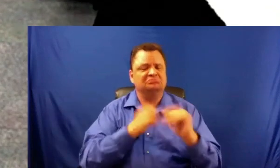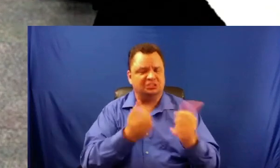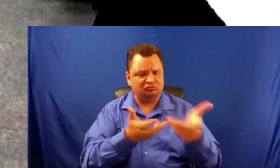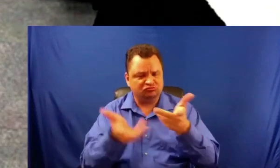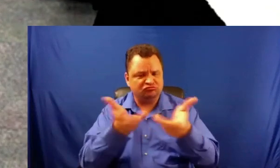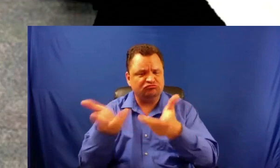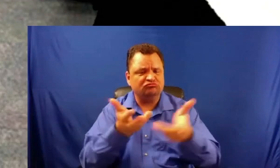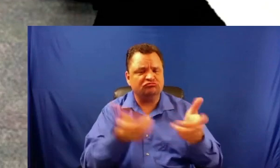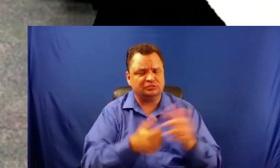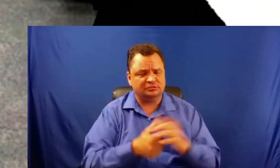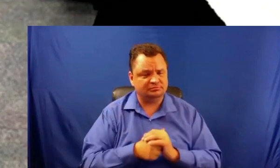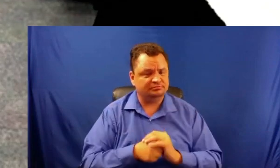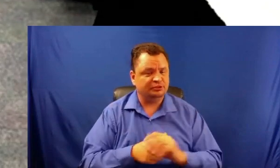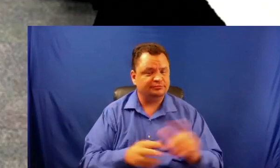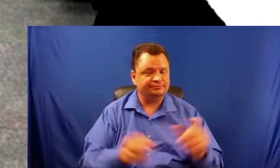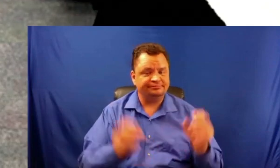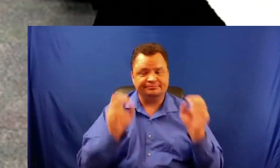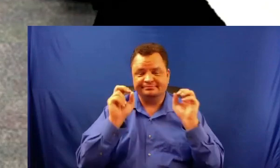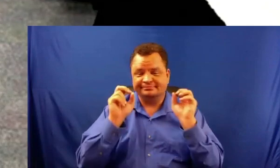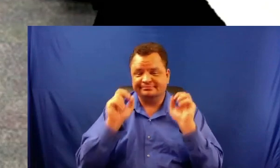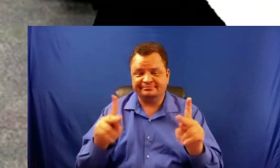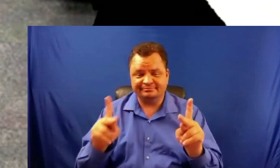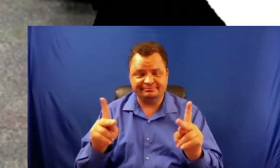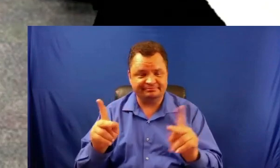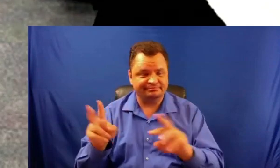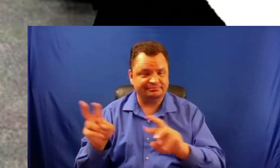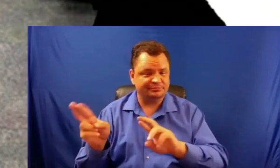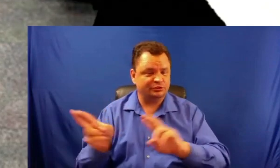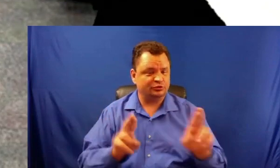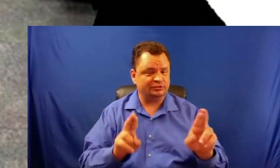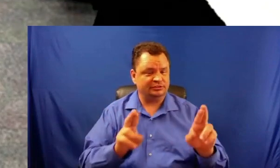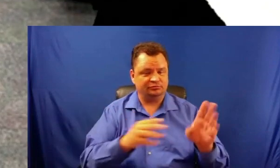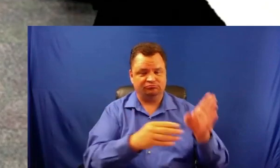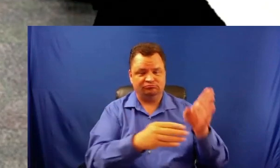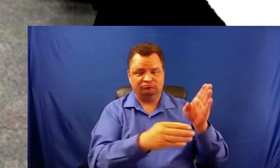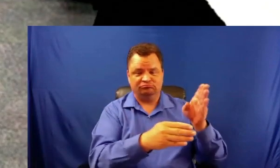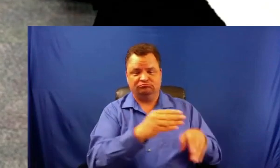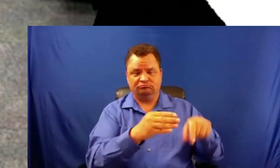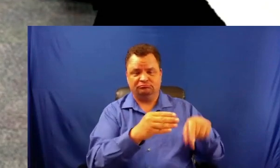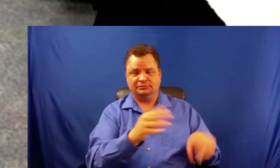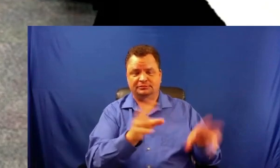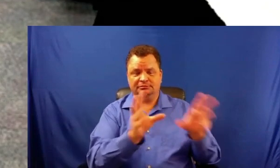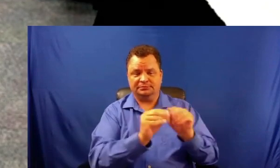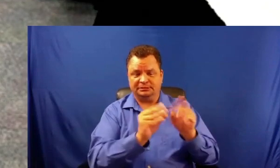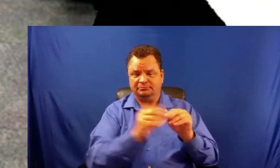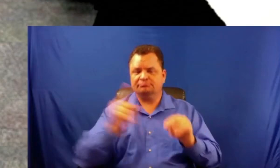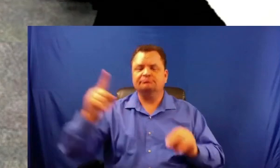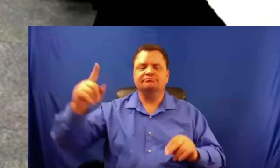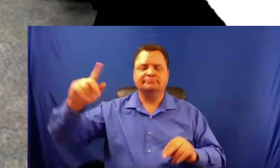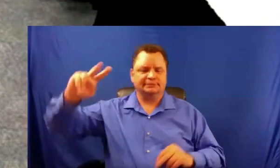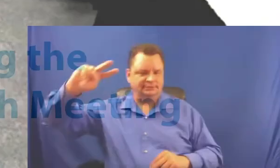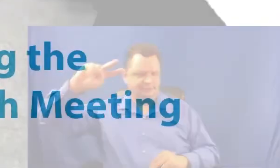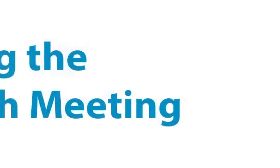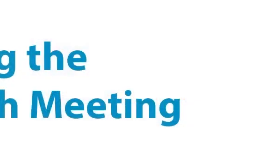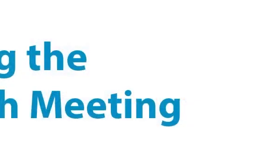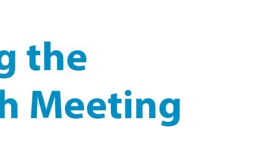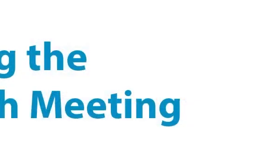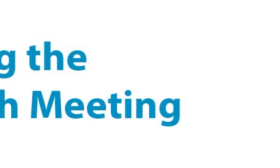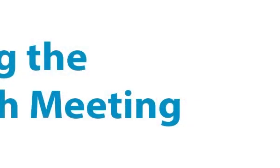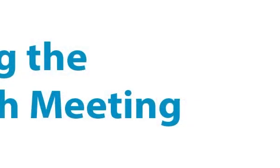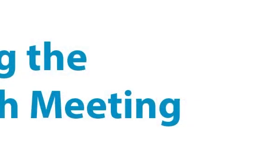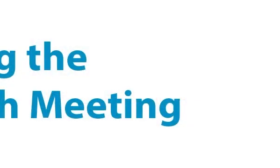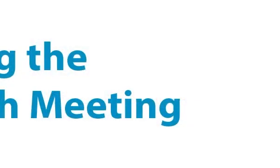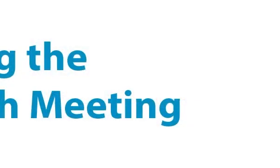Okay, move to adjourn? So moved. Second? Second. Okay, meeting ended.